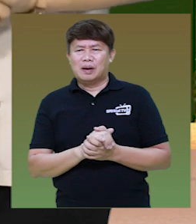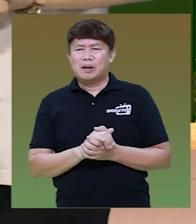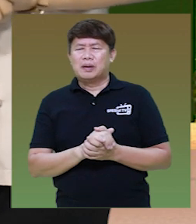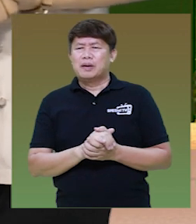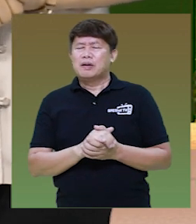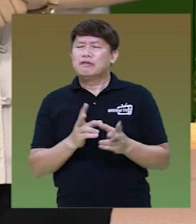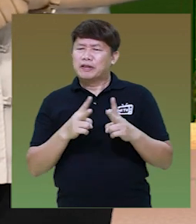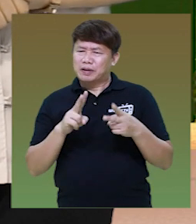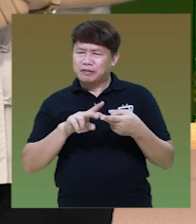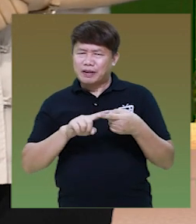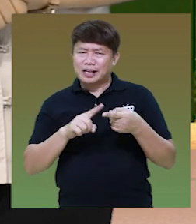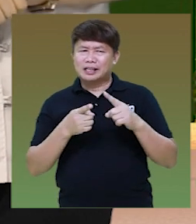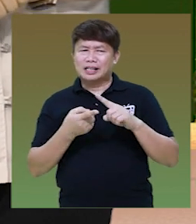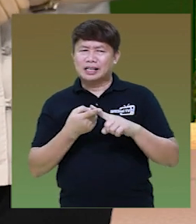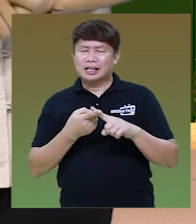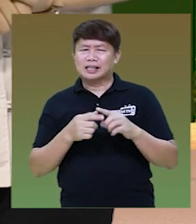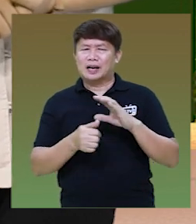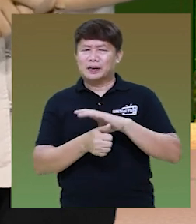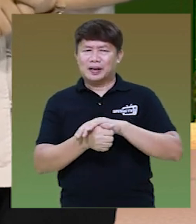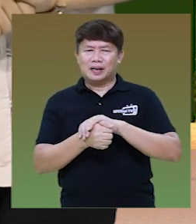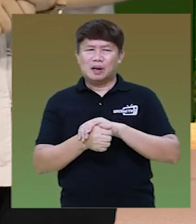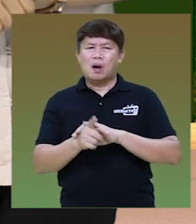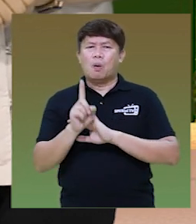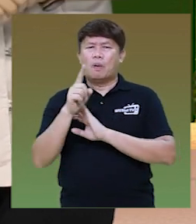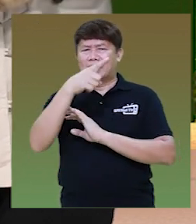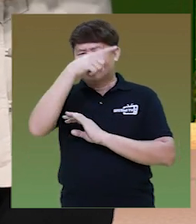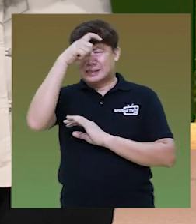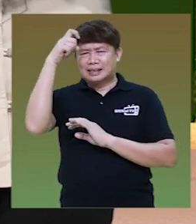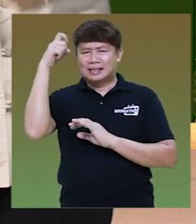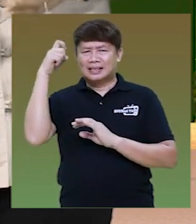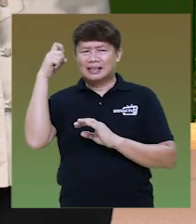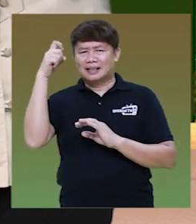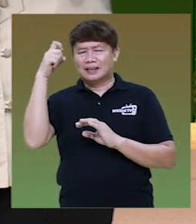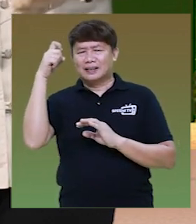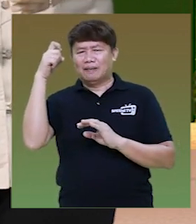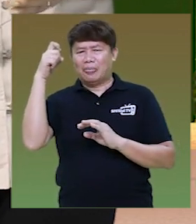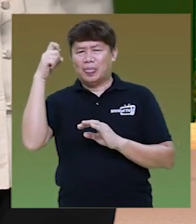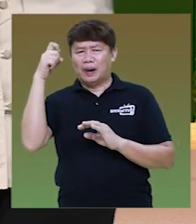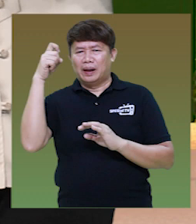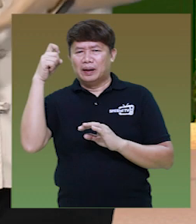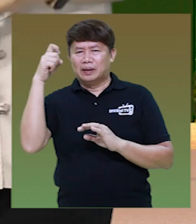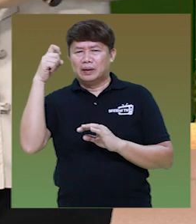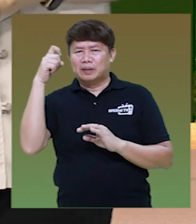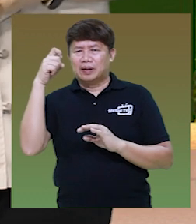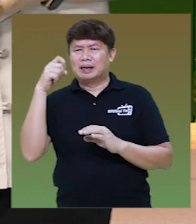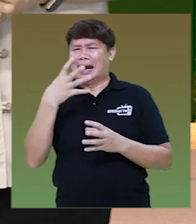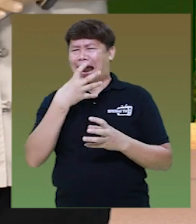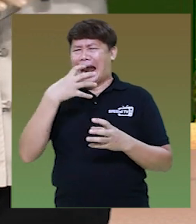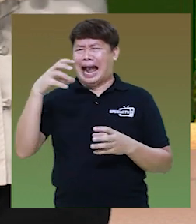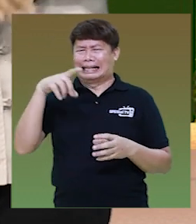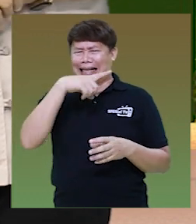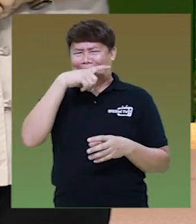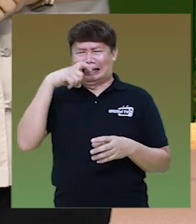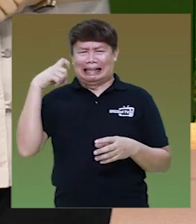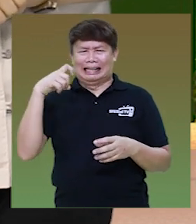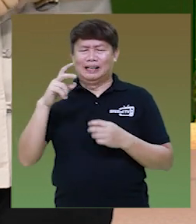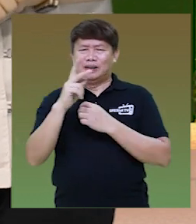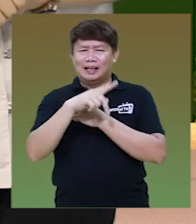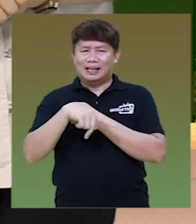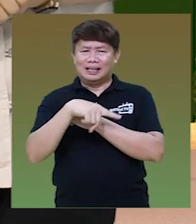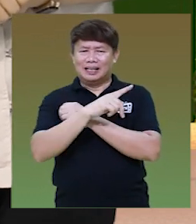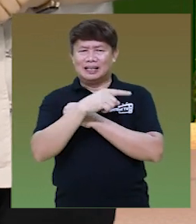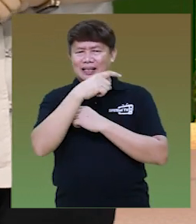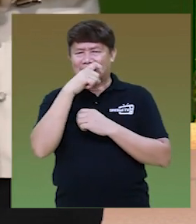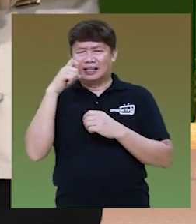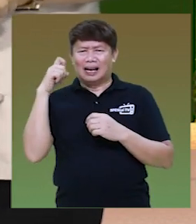very friendly. One summer, it was very hot and dry. The pond dried